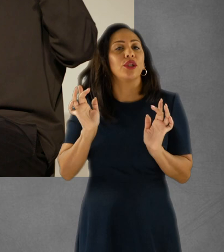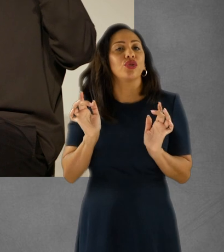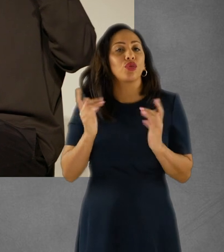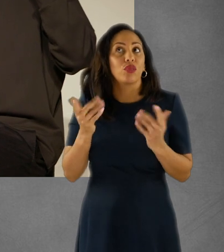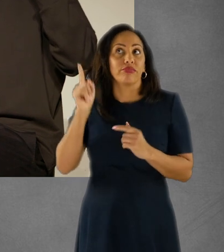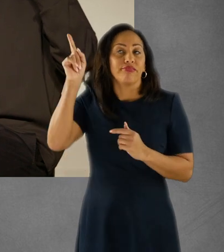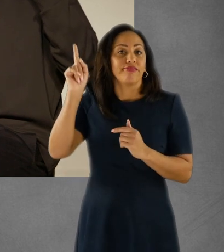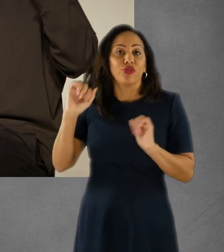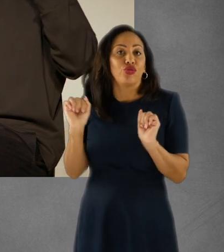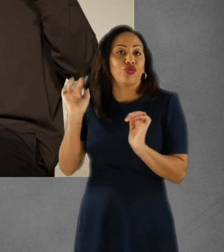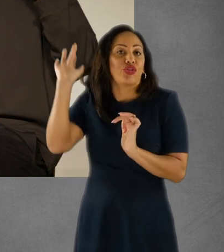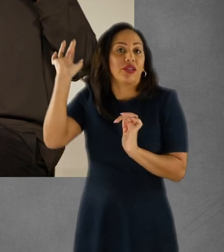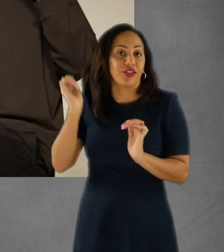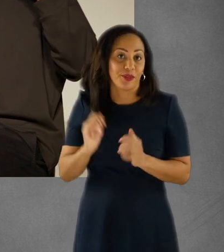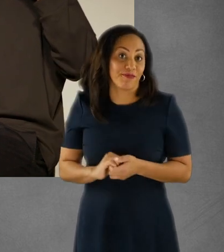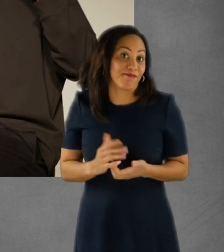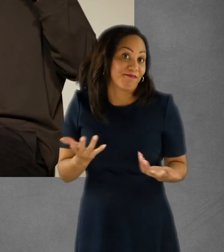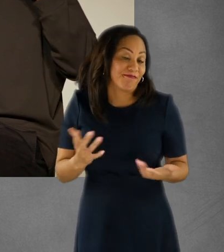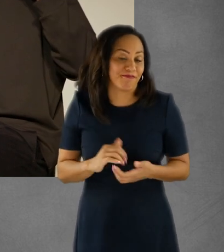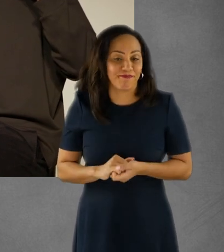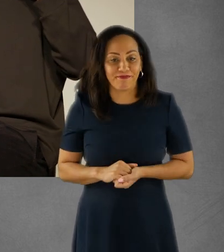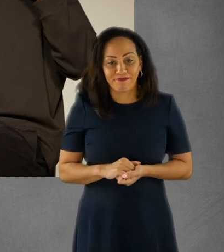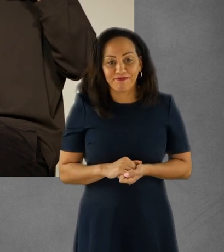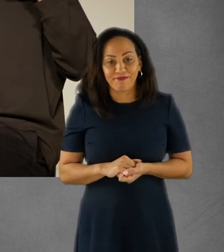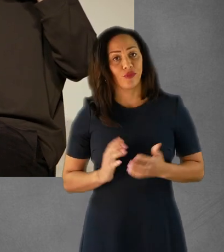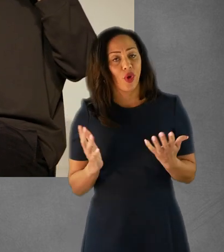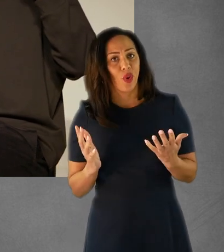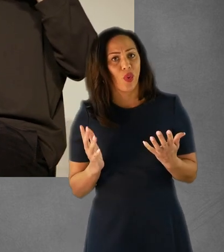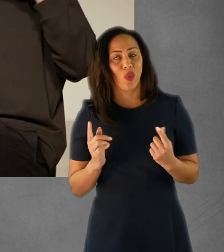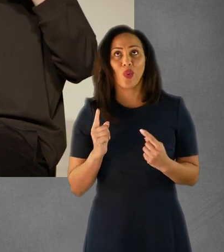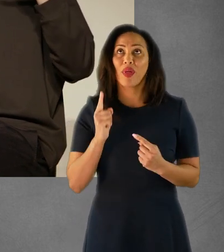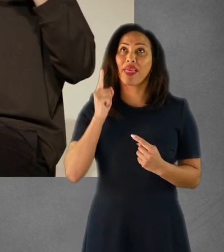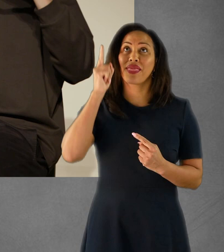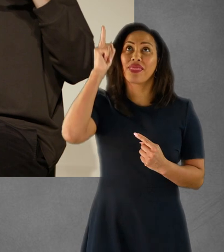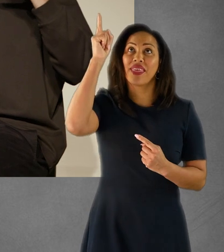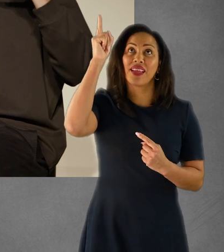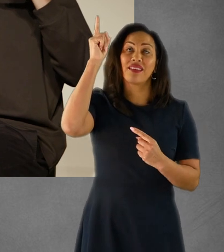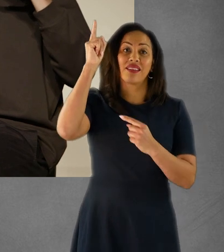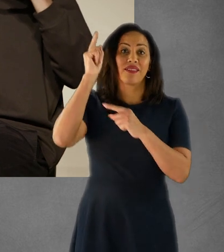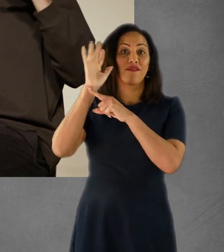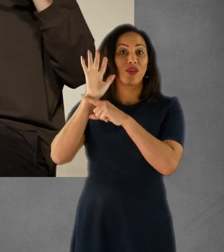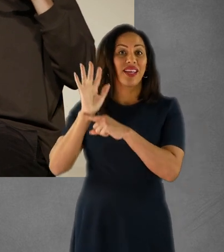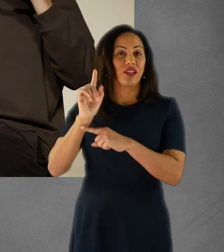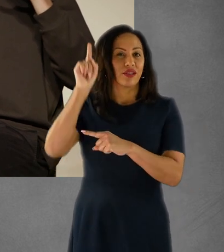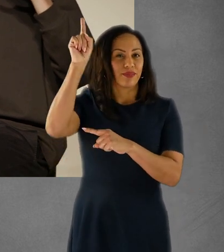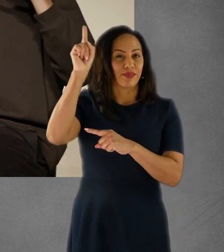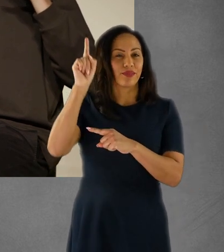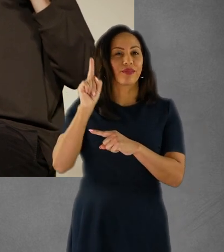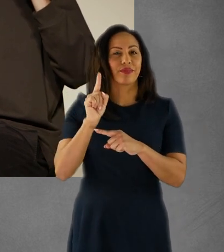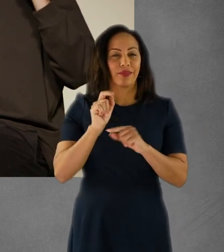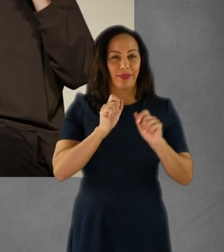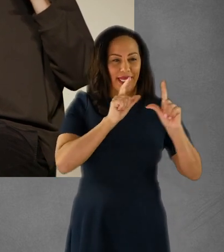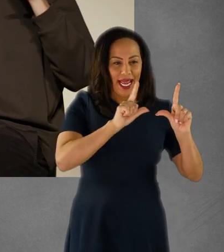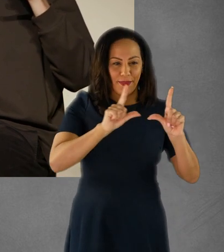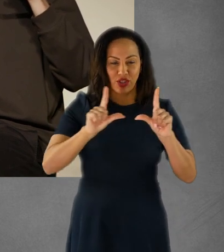a sequence of footage generated by an artificial intelligence, like a StyleGAN, which is a generative adversarial